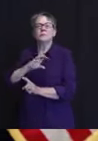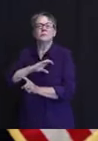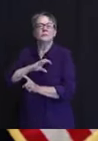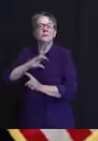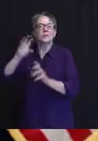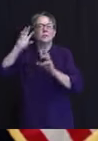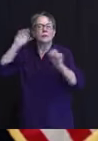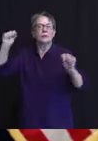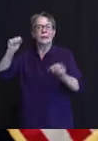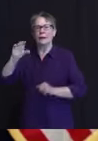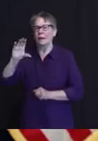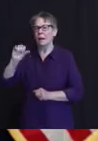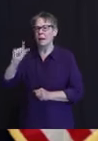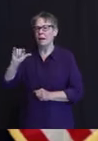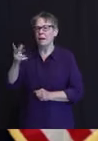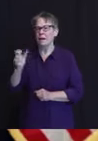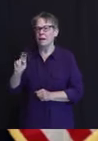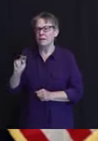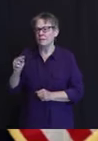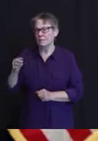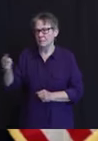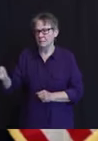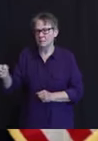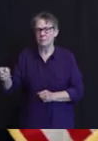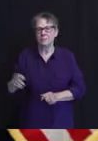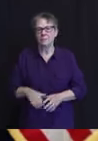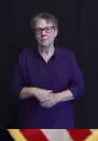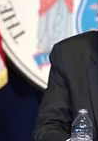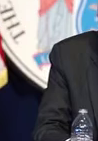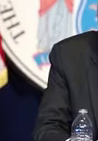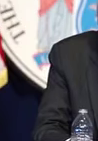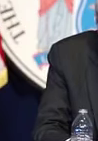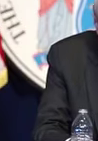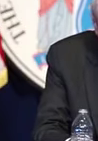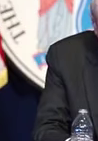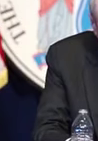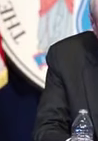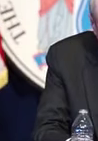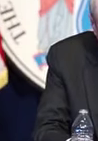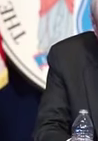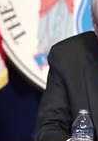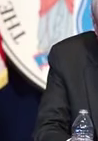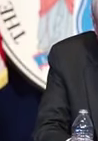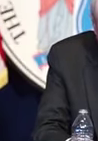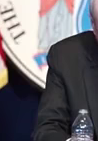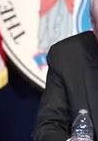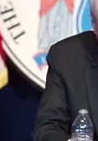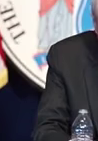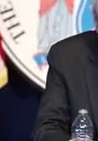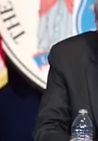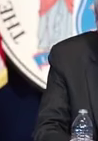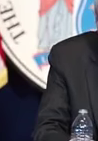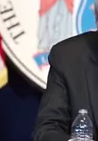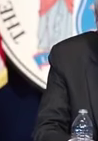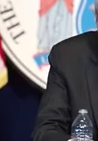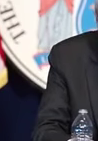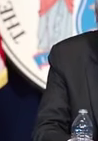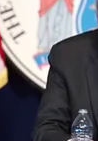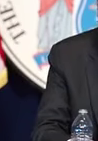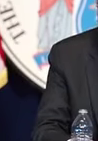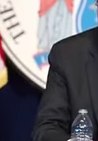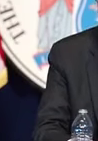questions. Again, thank you for your patience today. Let's start, as we have been over the past couple of weeks, with the overnight